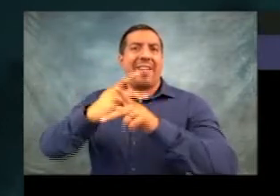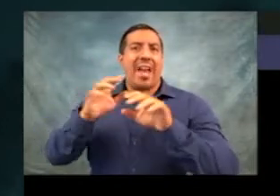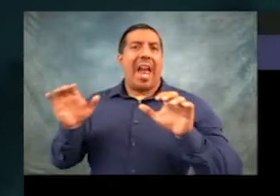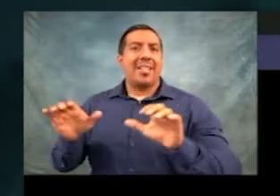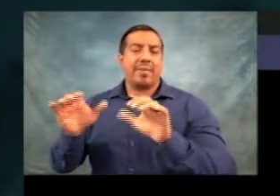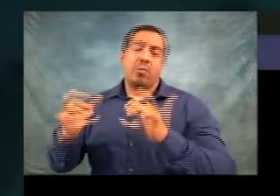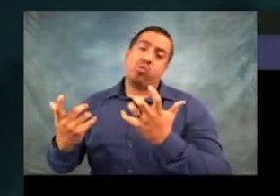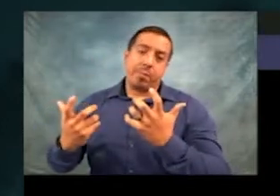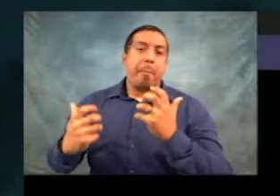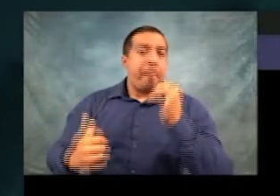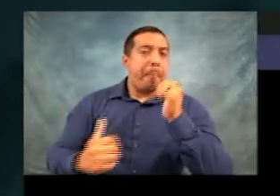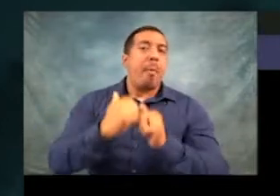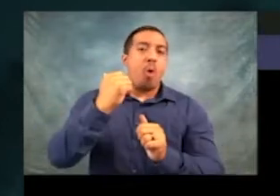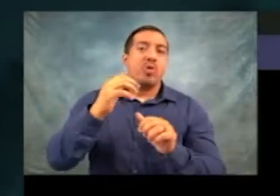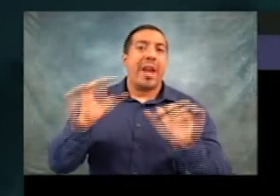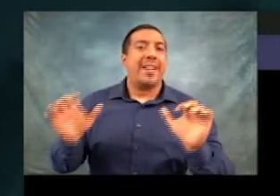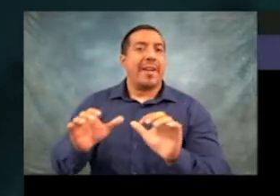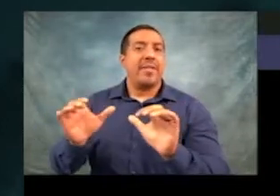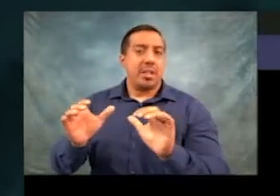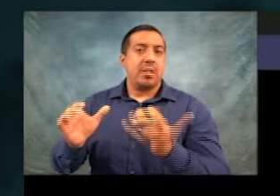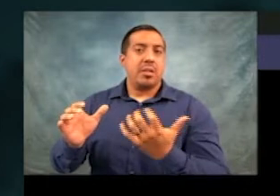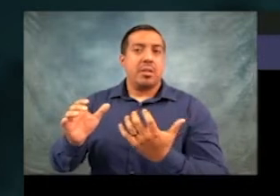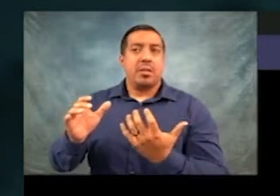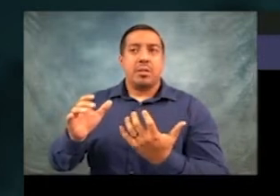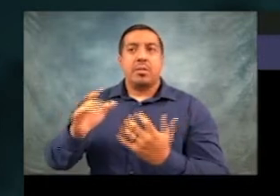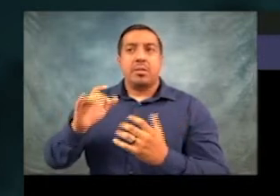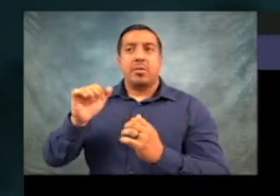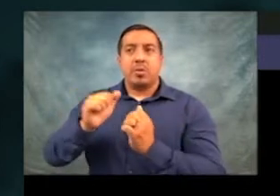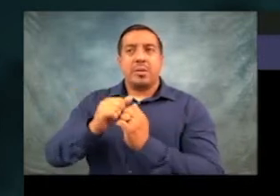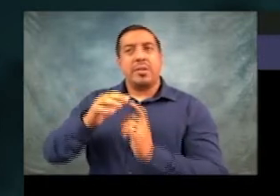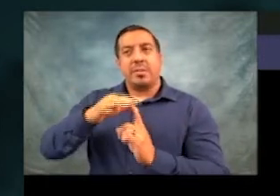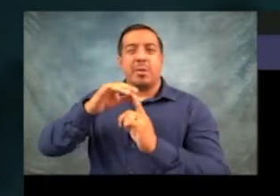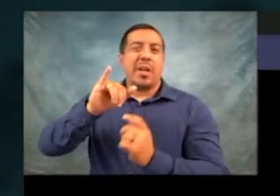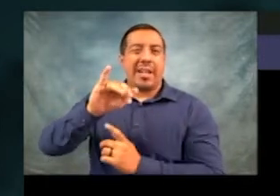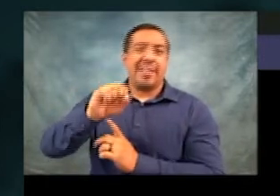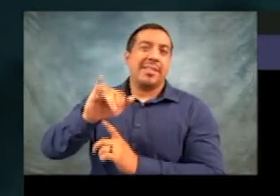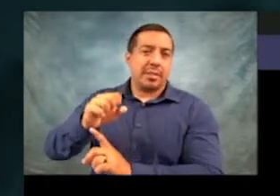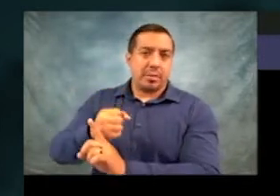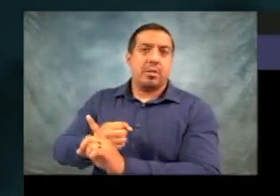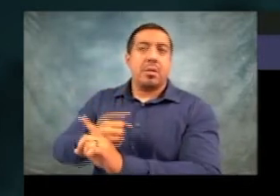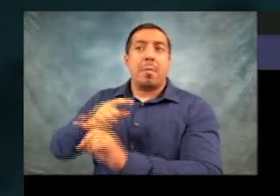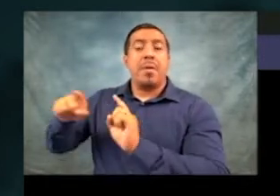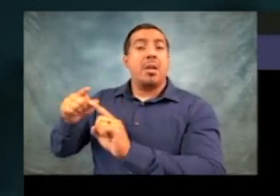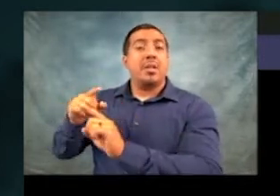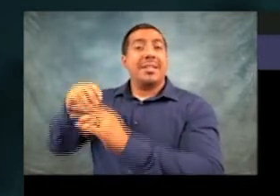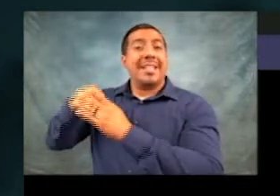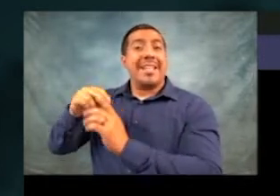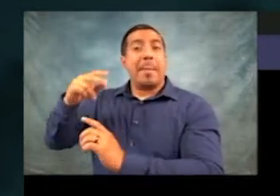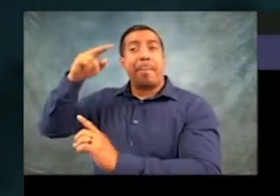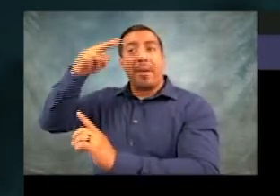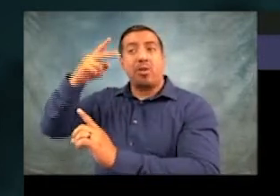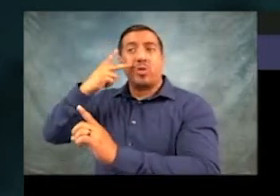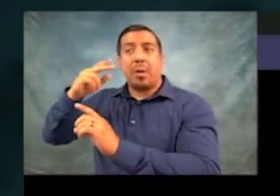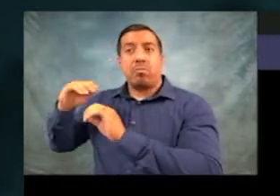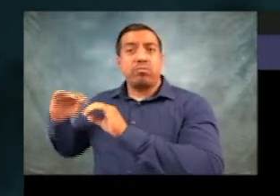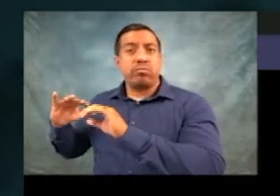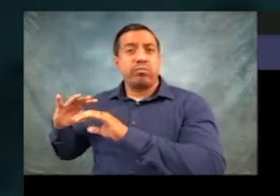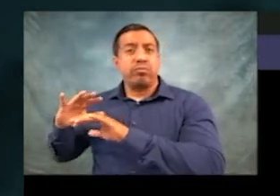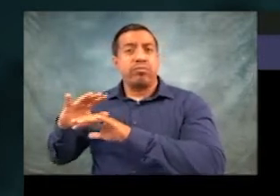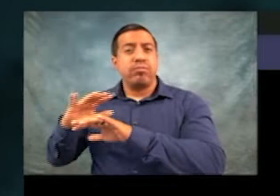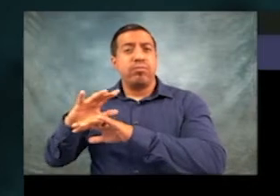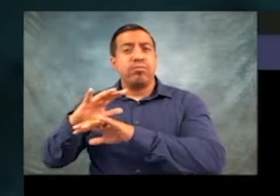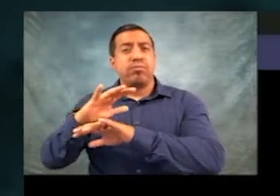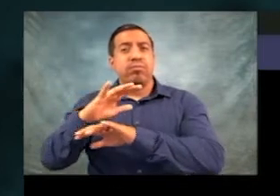or most of the activity, with the exception to Isaias, into the Gulf of Mexico, and most